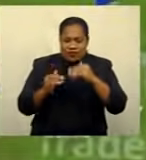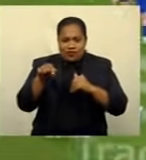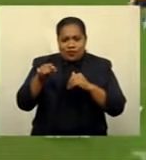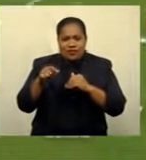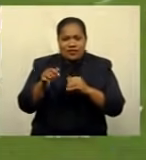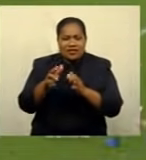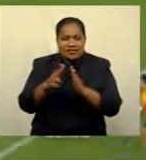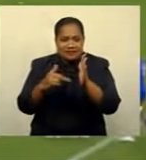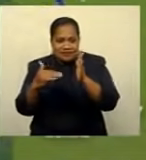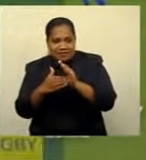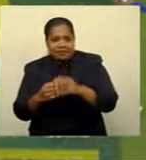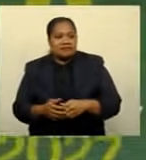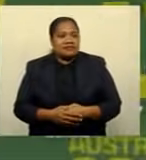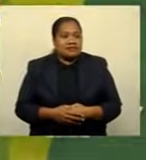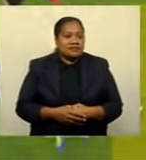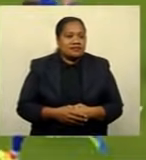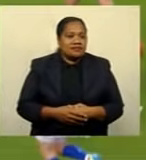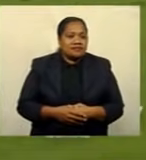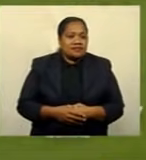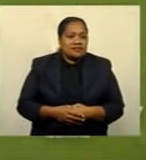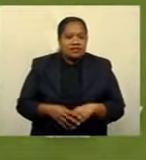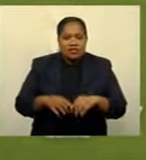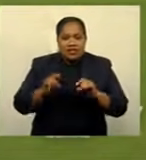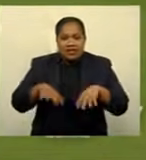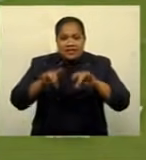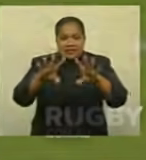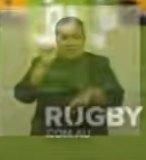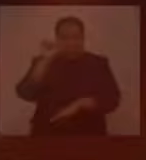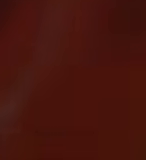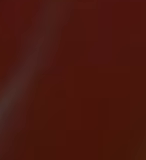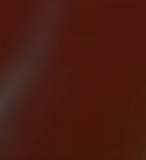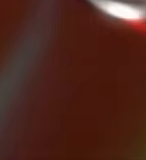And 14-man Australia pips France. This and more coming up.